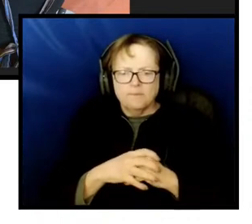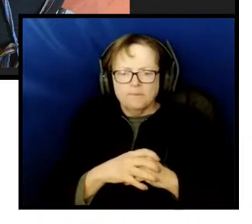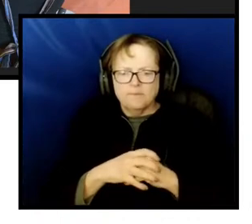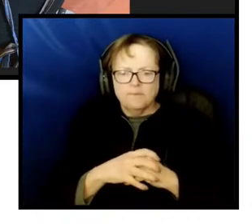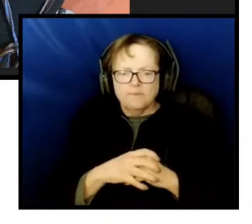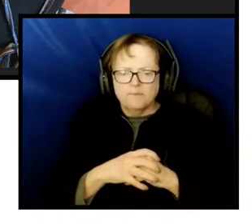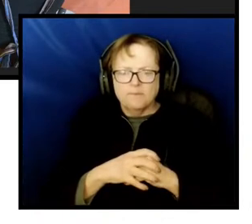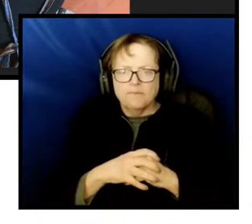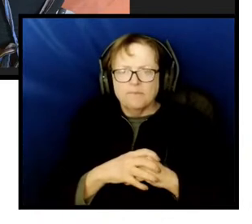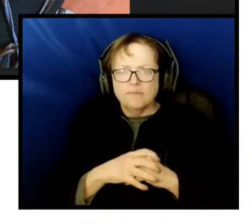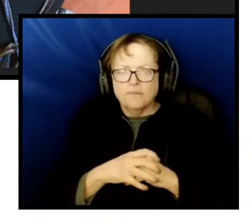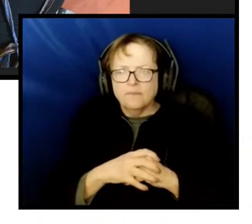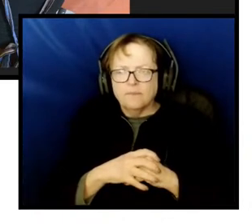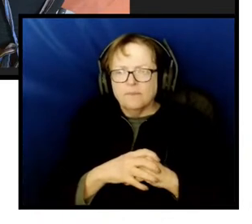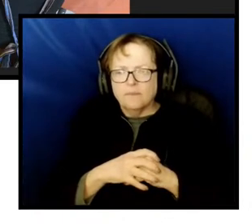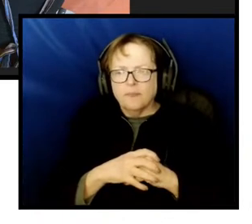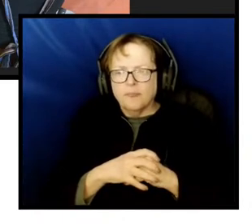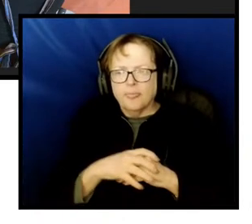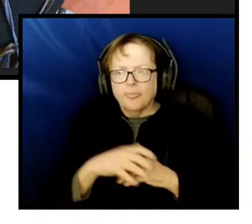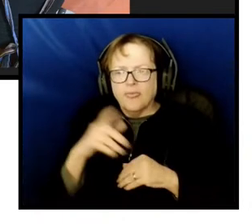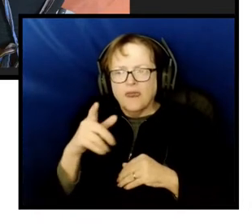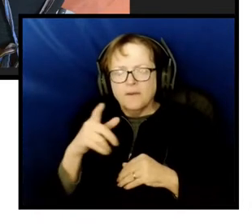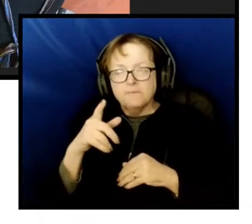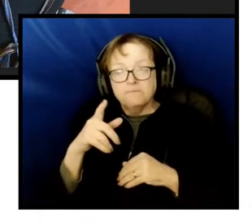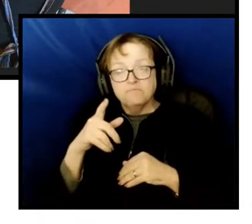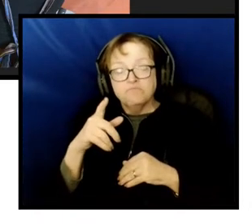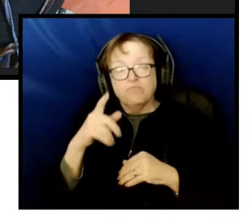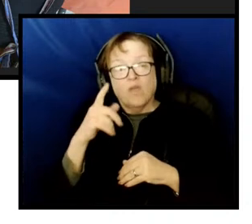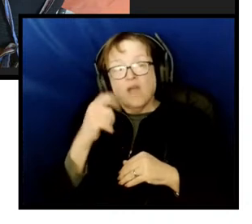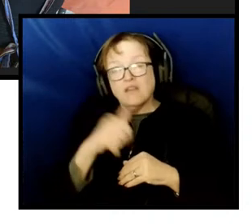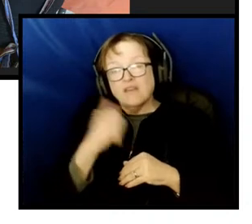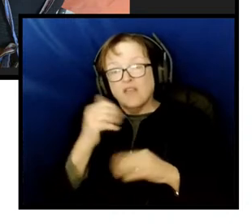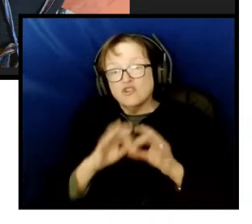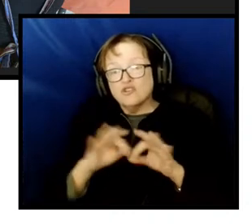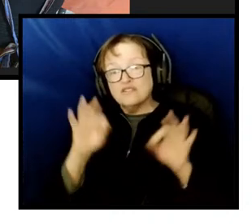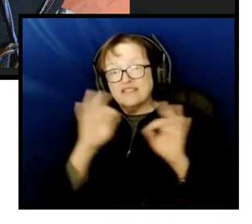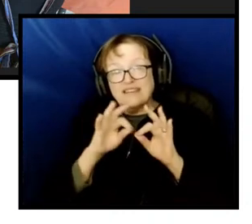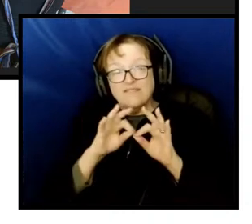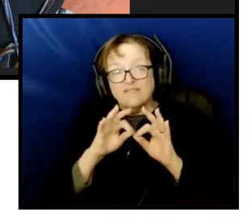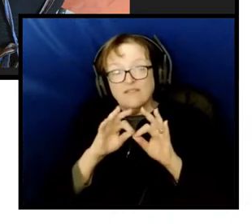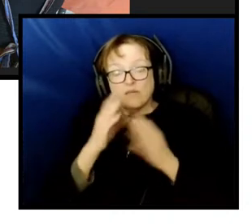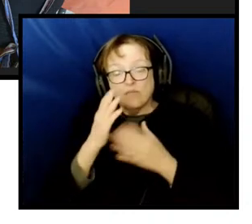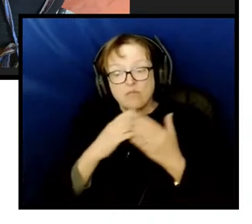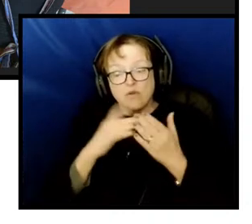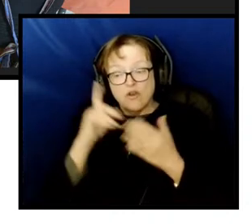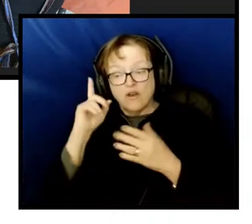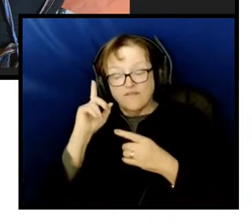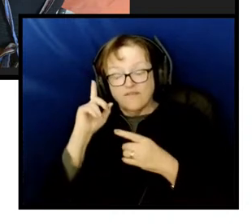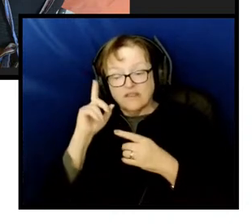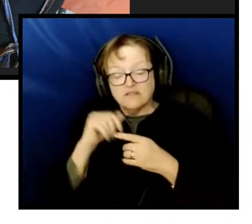I think what's really significant about this is that a lot of them